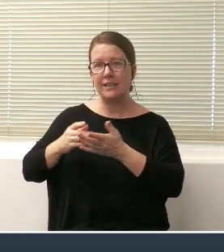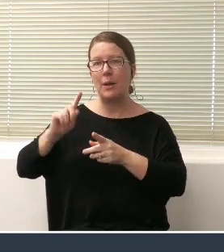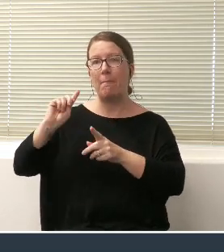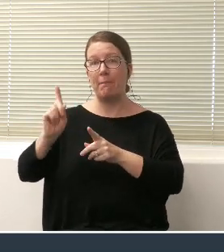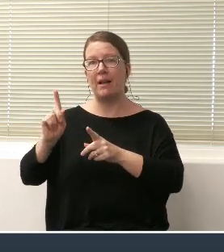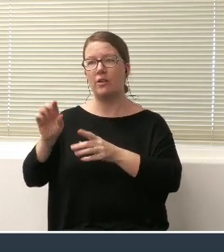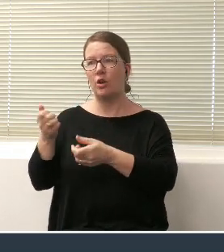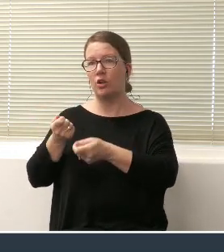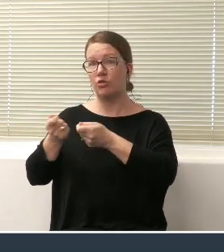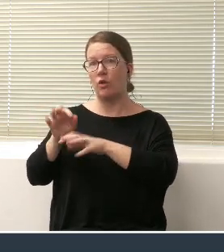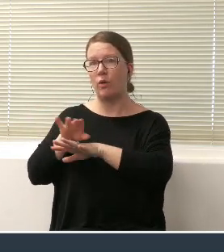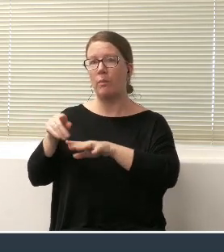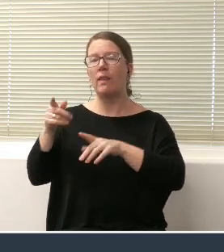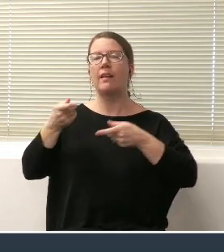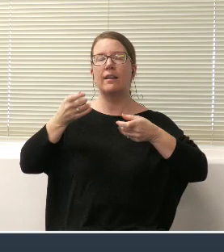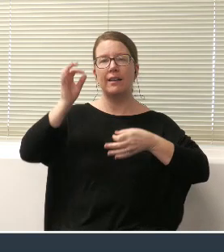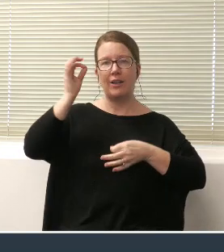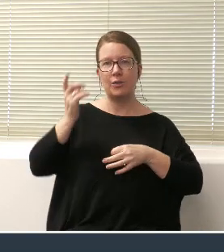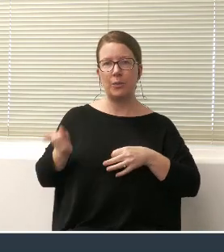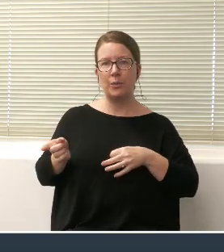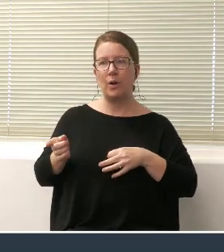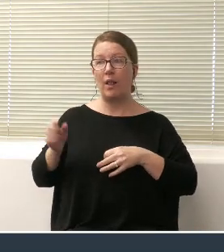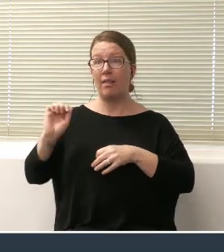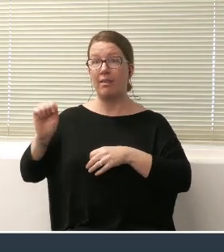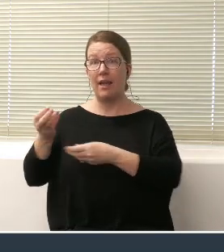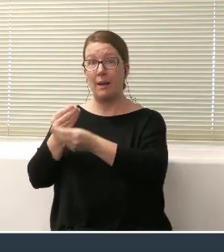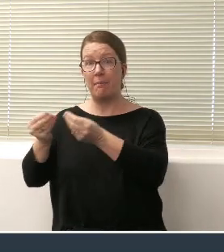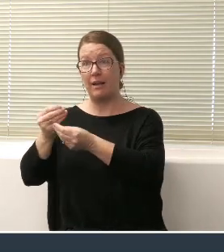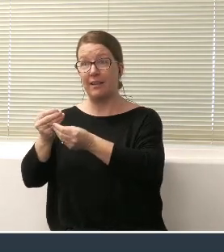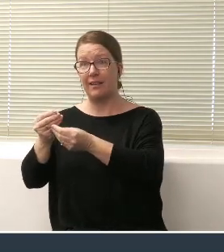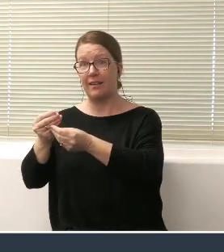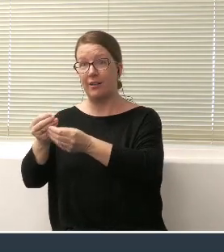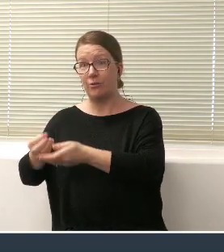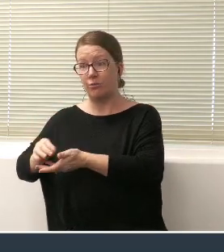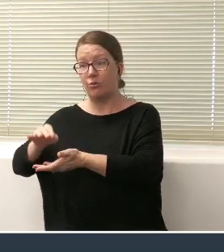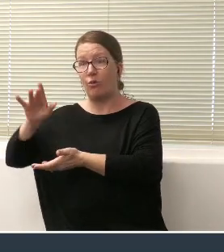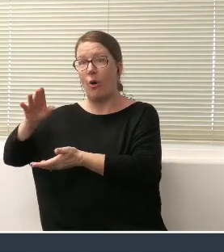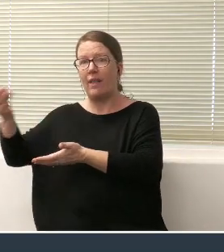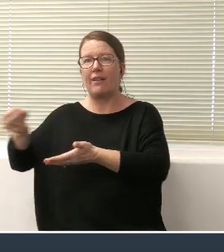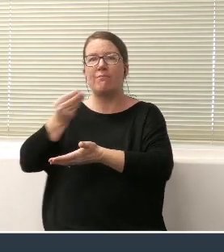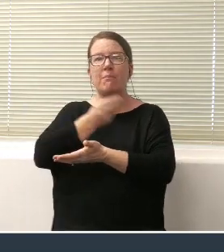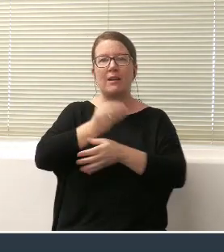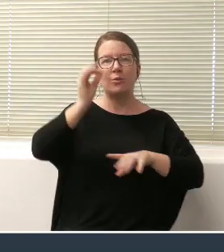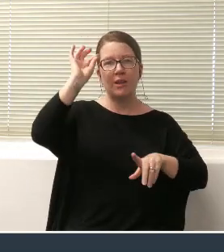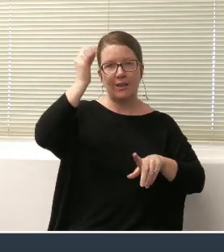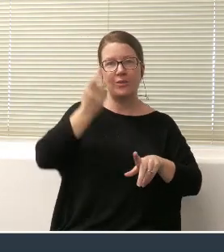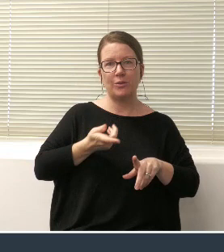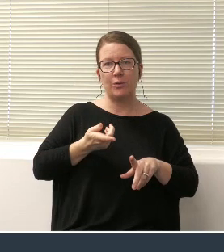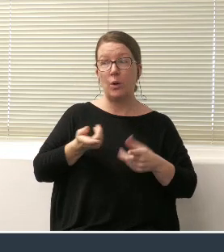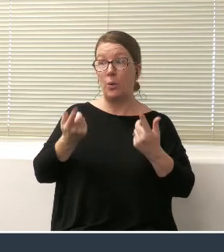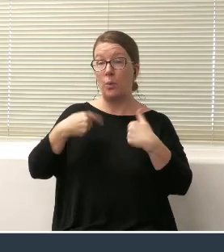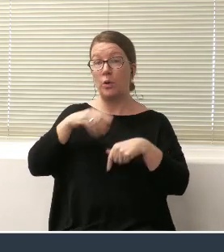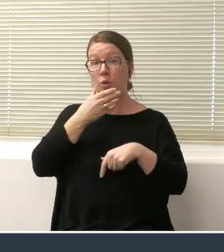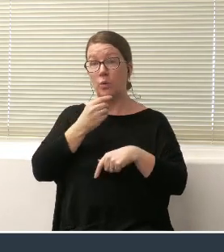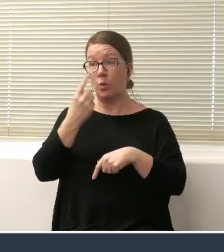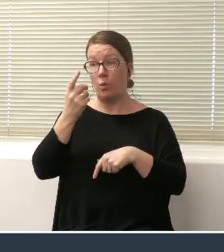that was used to reinvest back into council activities. It's been very, very successful. And we do actually use a consultant that was involved in